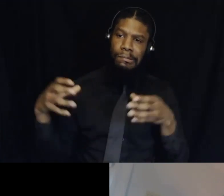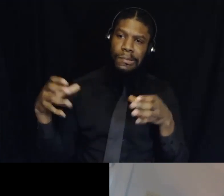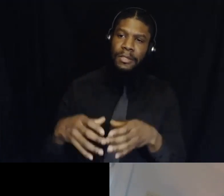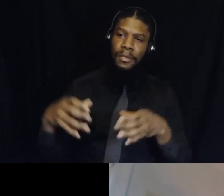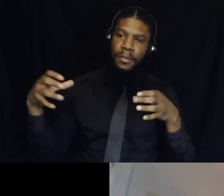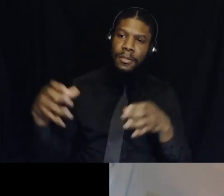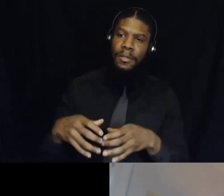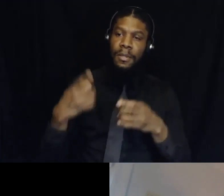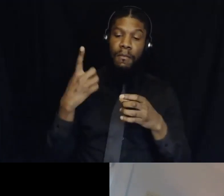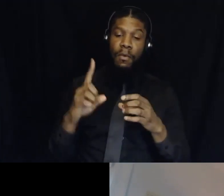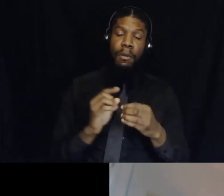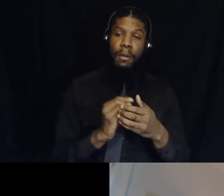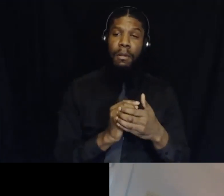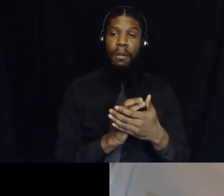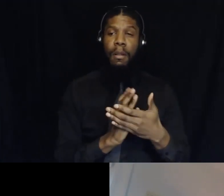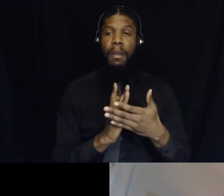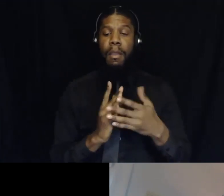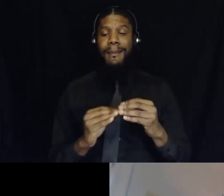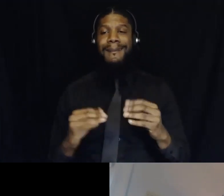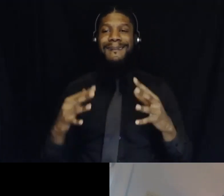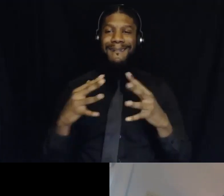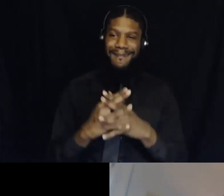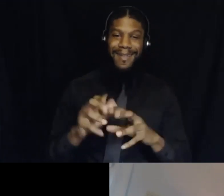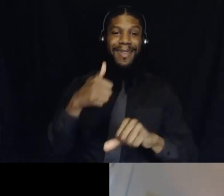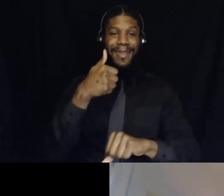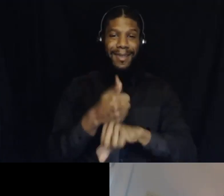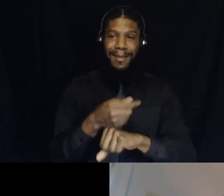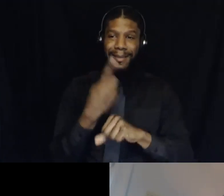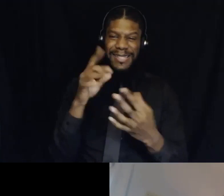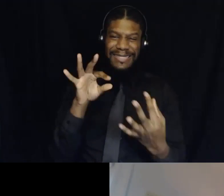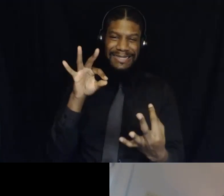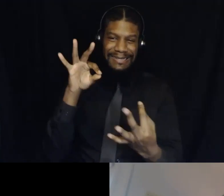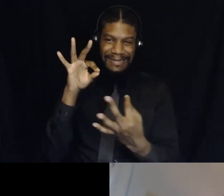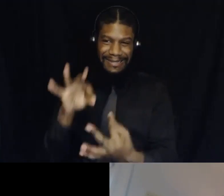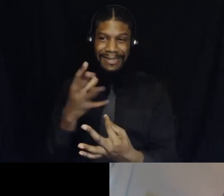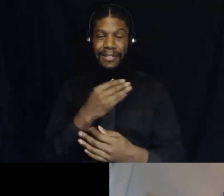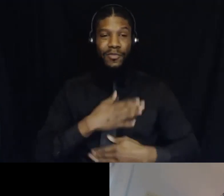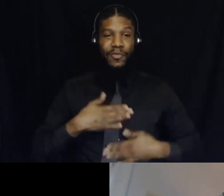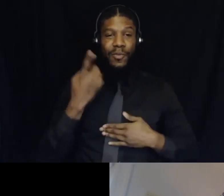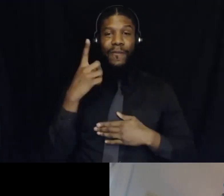this and make it right and enjoyable for everyone. So.